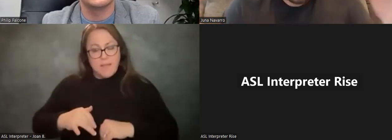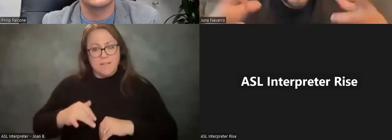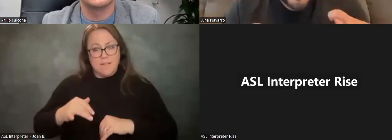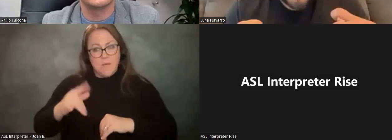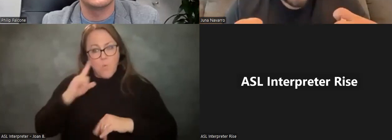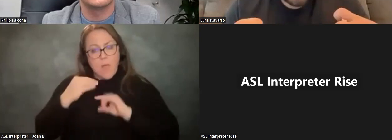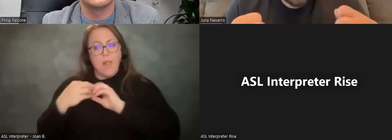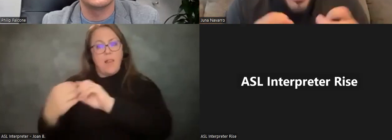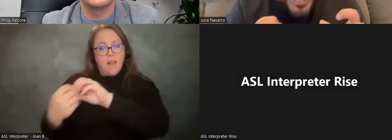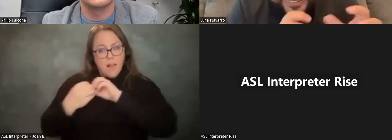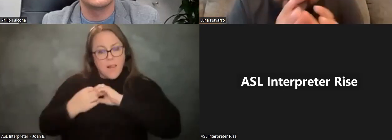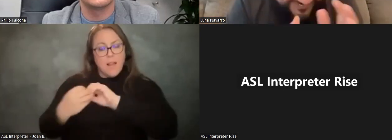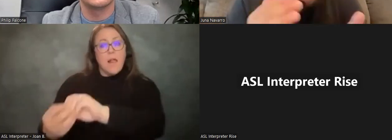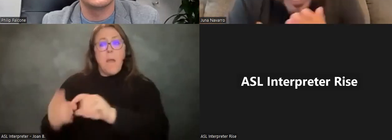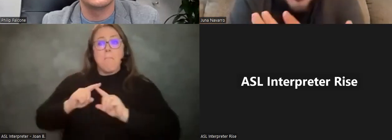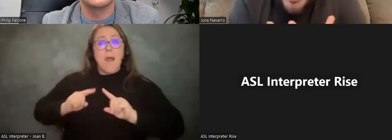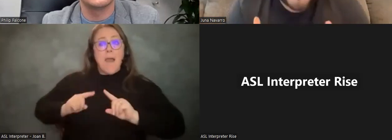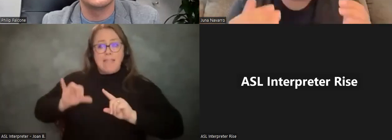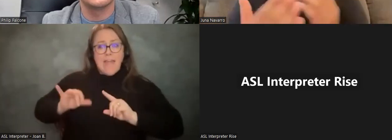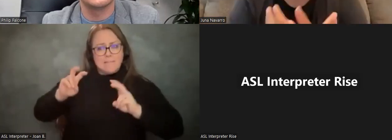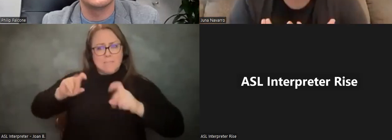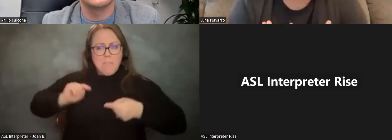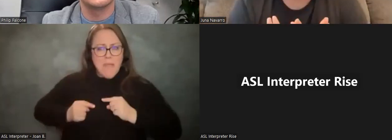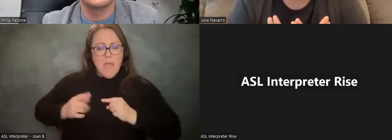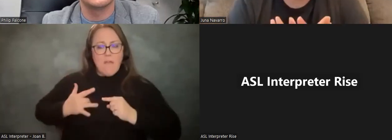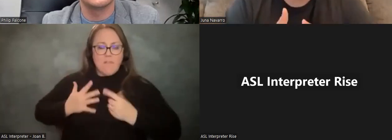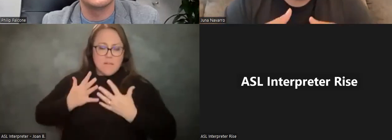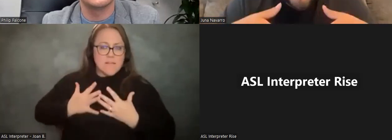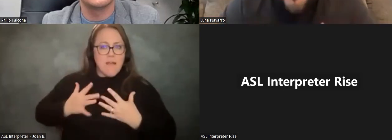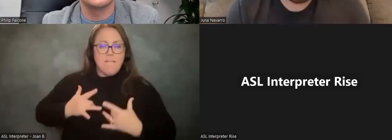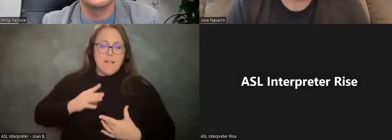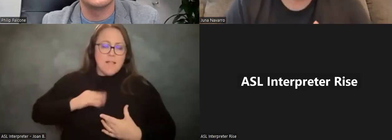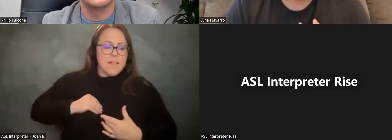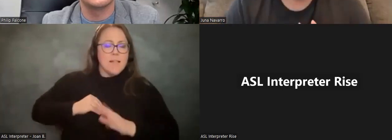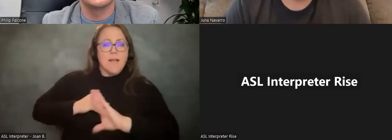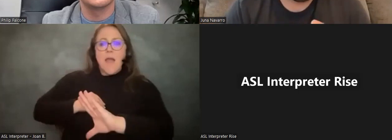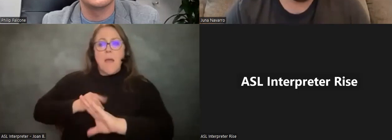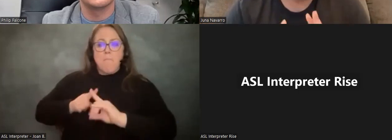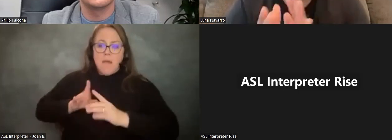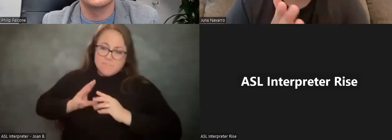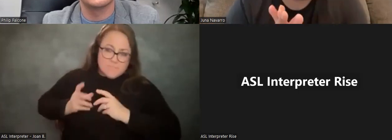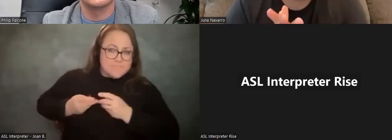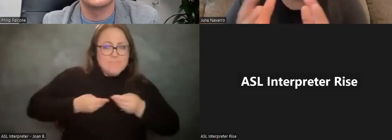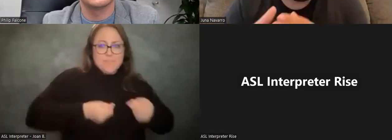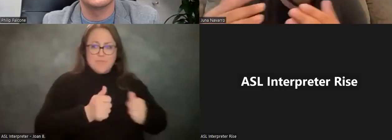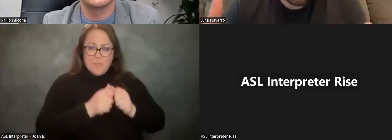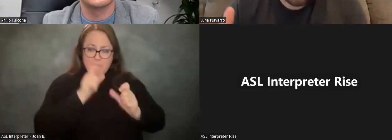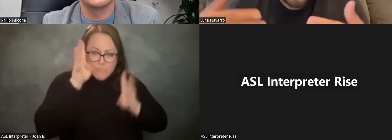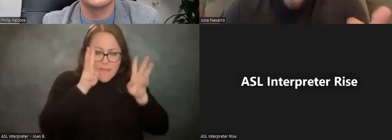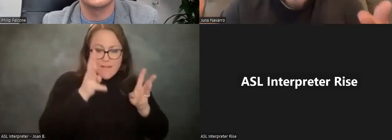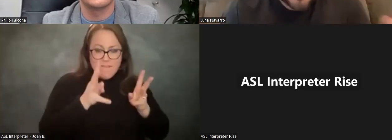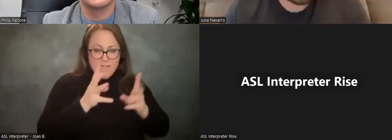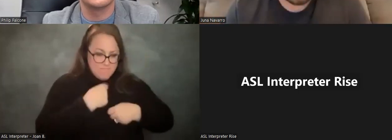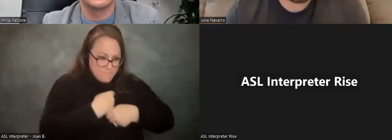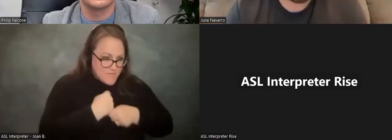like take that pain or whatever it is, the sadness or the rejection, pour it back into your creative work and come back at a bigger